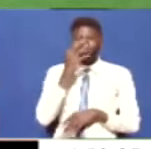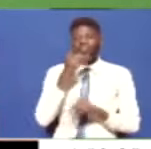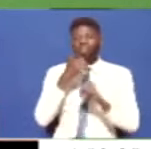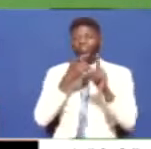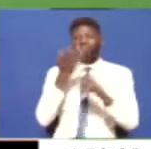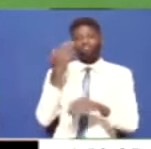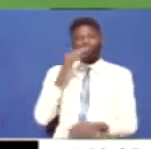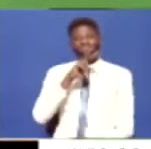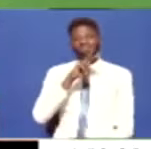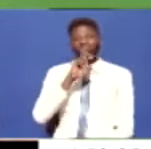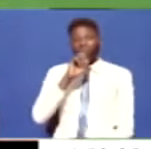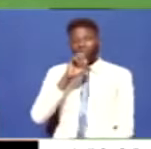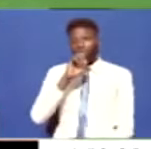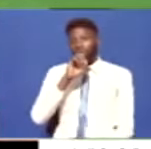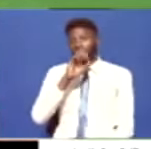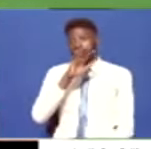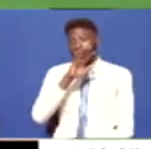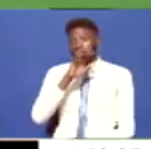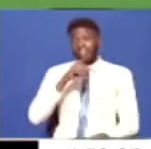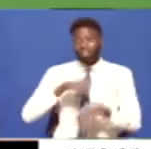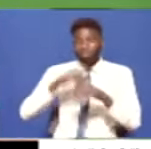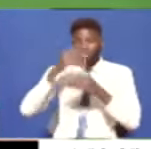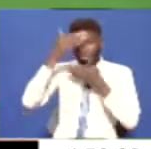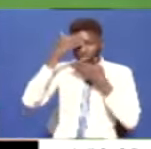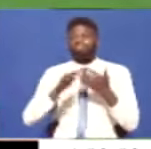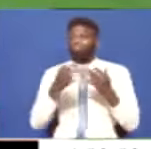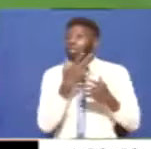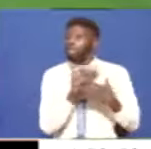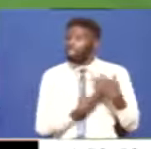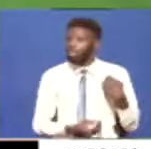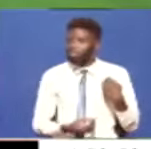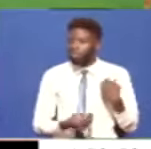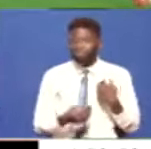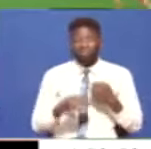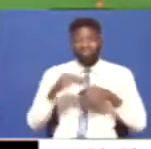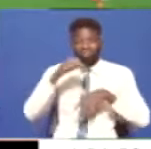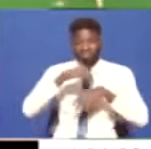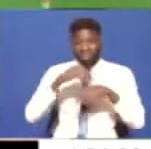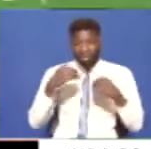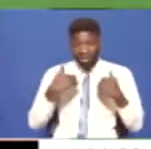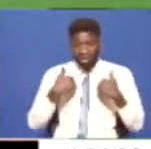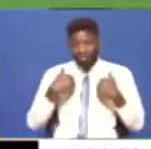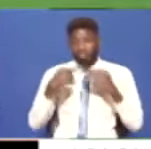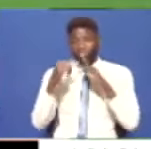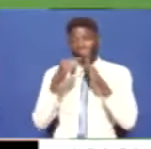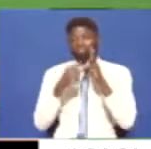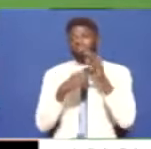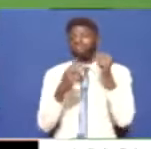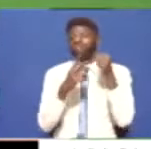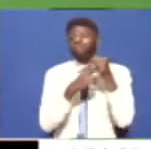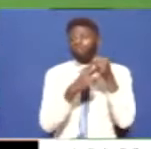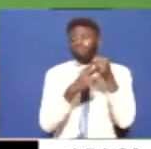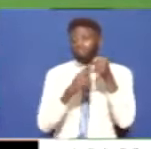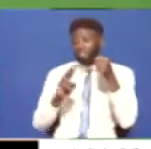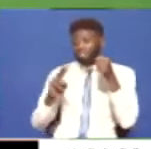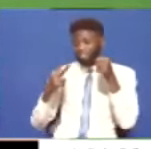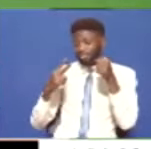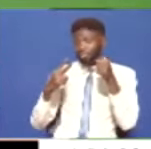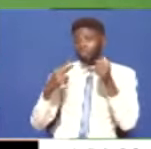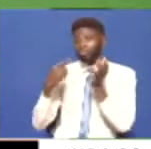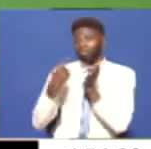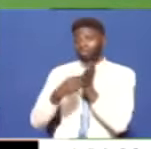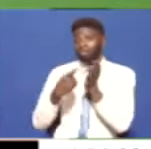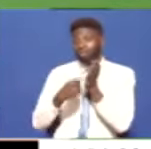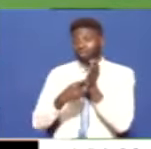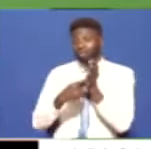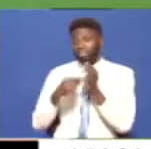star side 5-1 in Rabat during 2006 World Cup with 7 points, 2 points ahead of Uganda, who are 5 following their